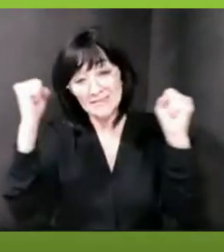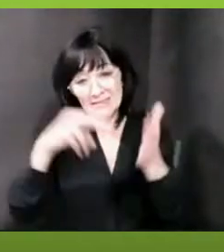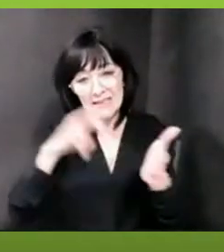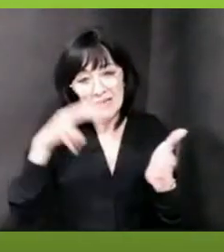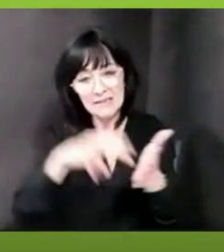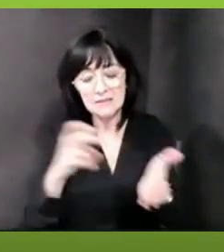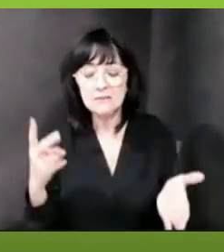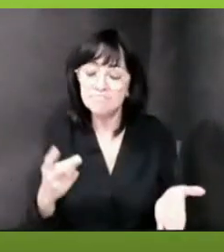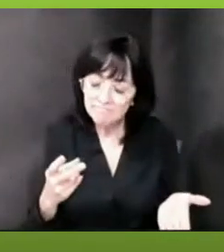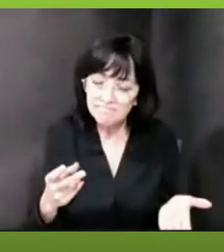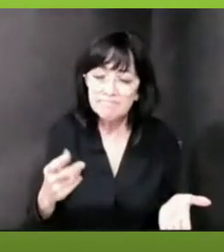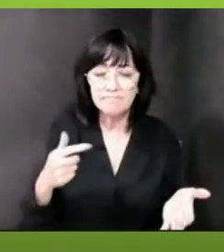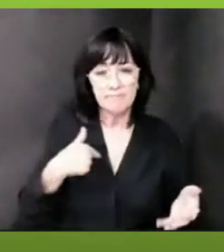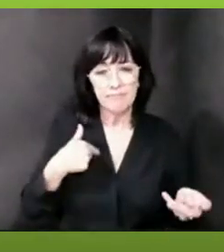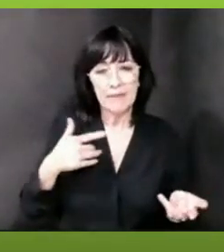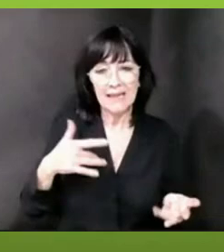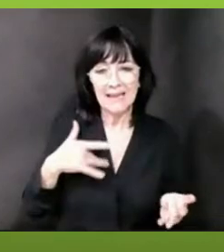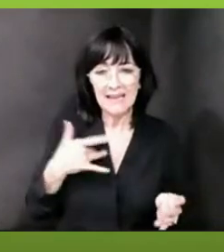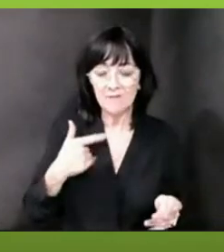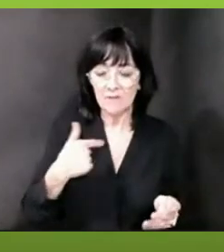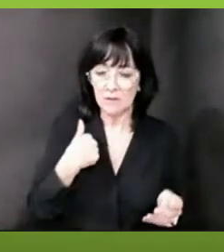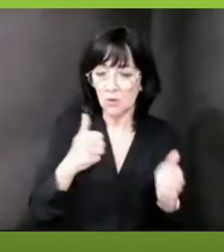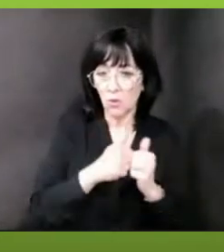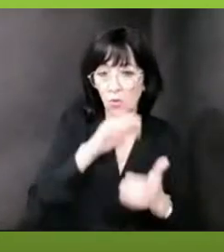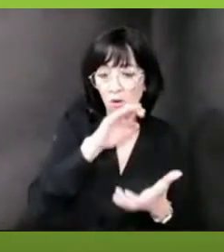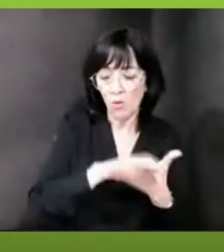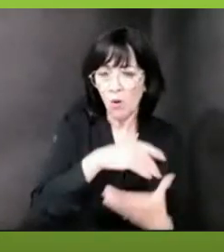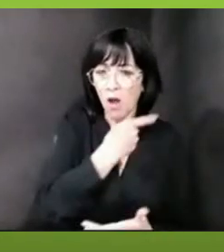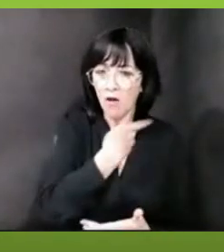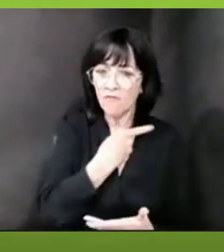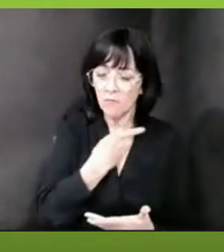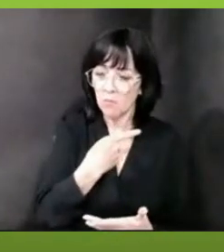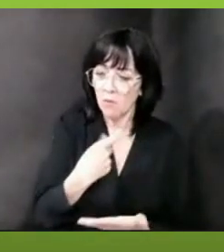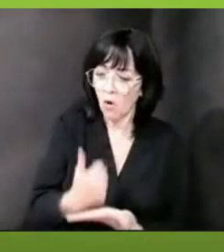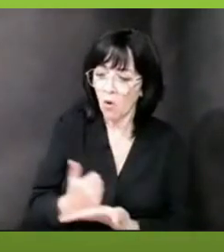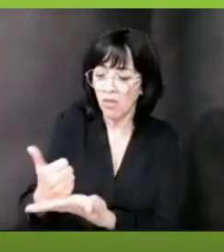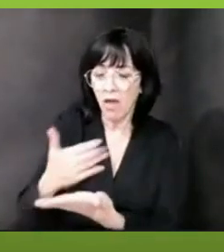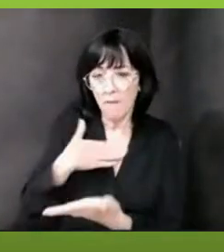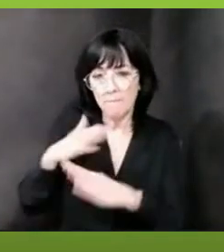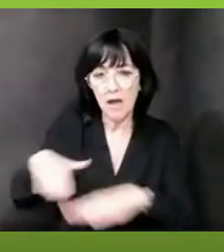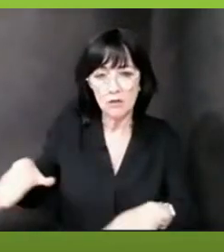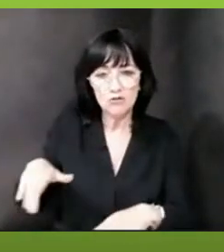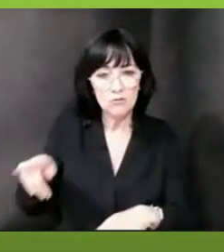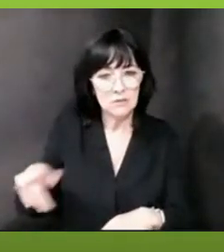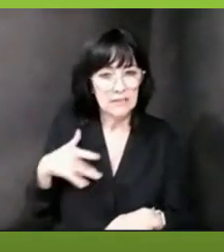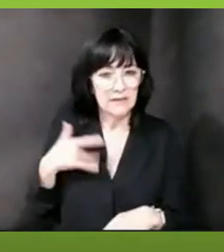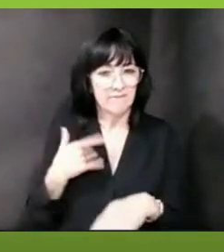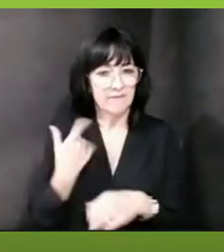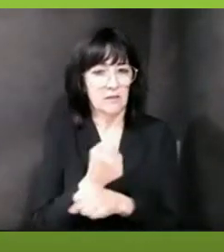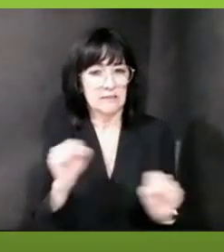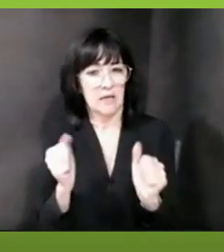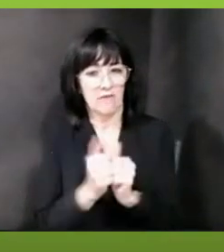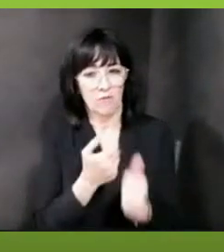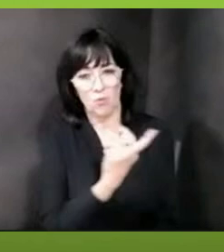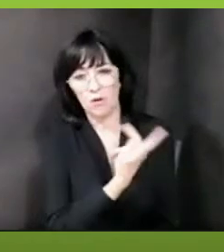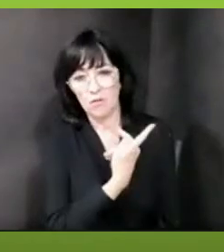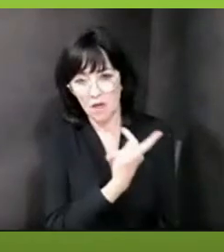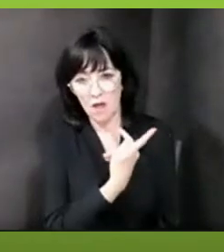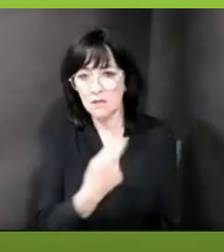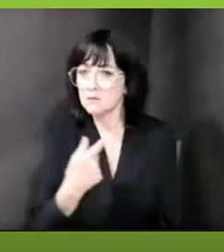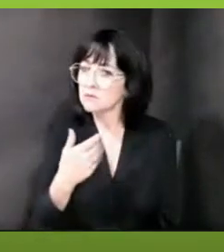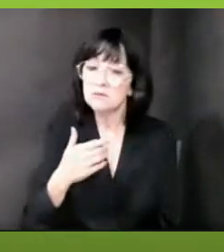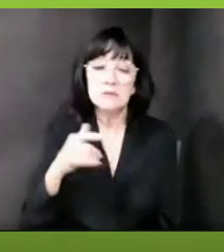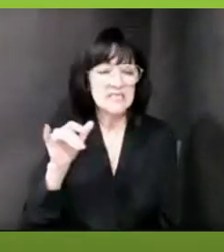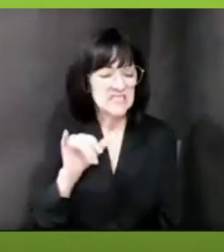Foundation meaning that our kids feel safe with us. Our kids feel that we are protecting them. And that's the one thing I always work with our families at